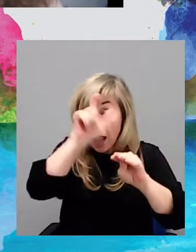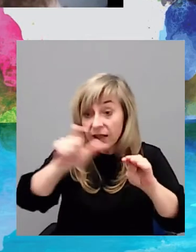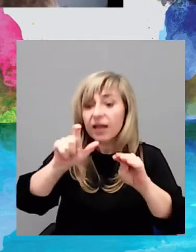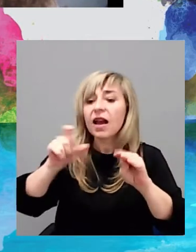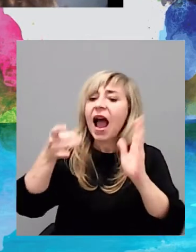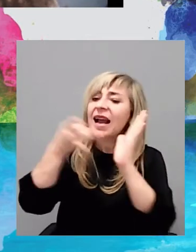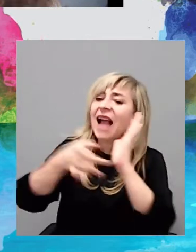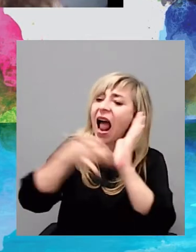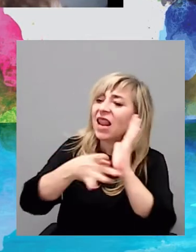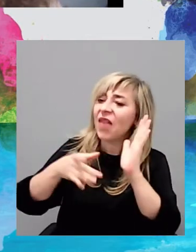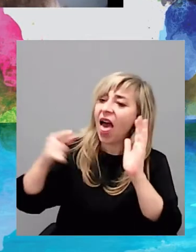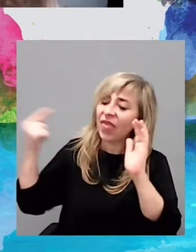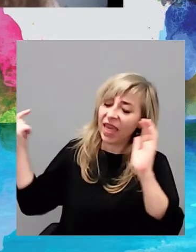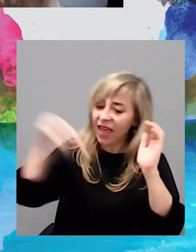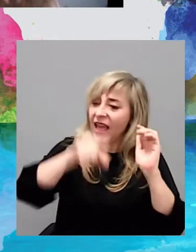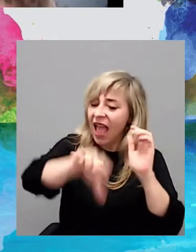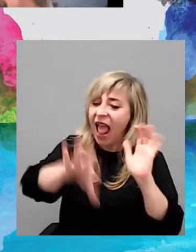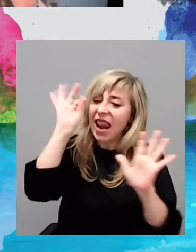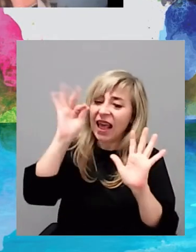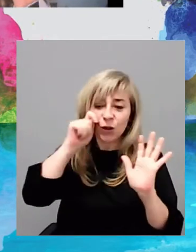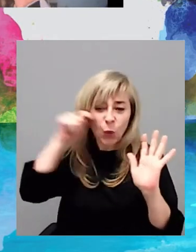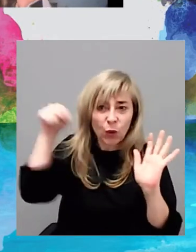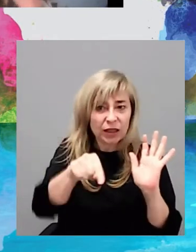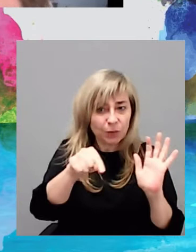made 4 hypotheses, and the first was